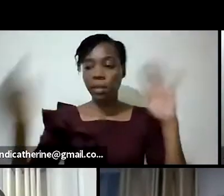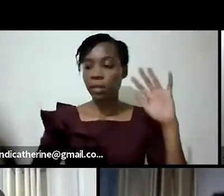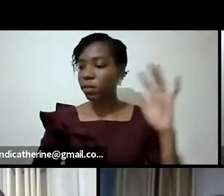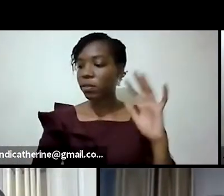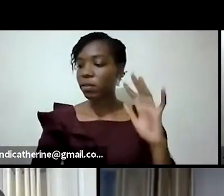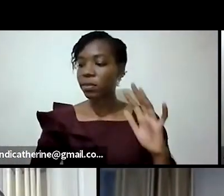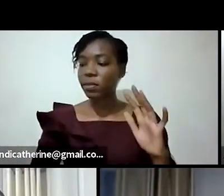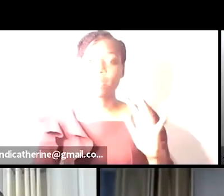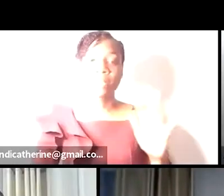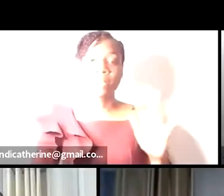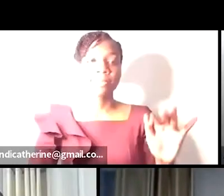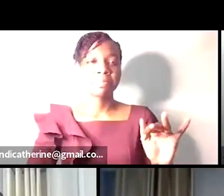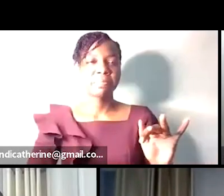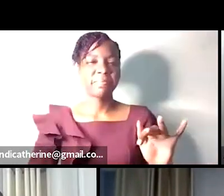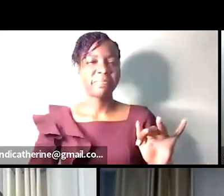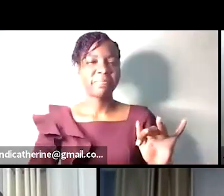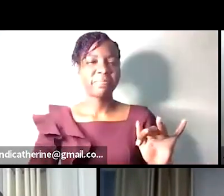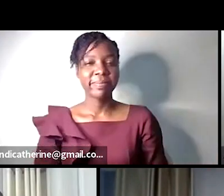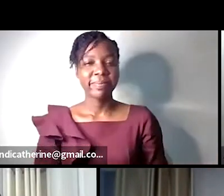please.